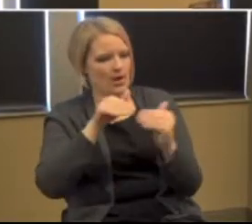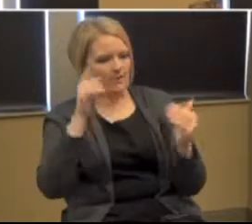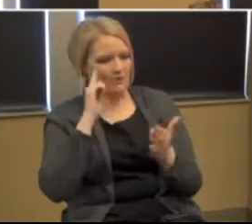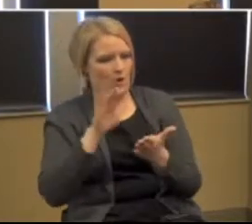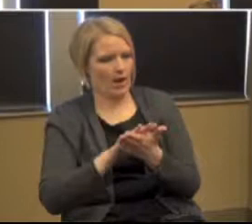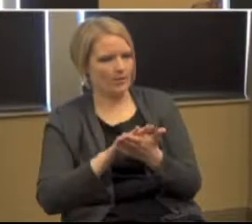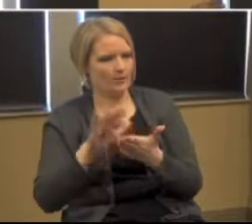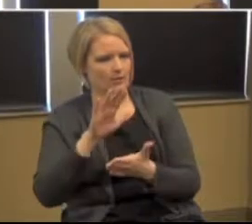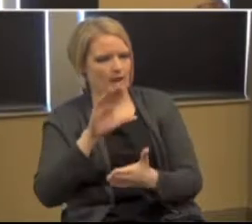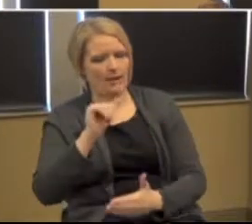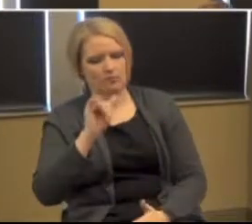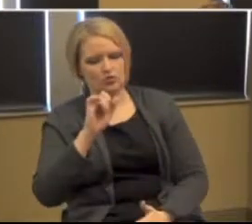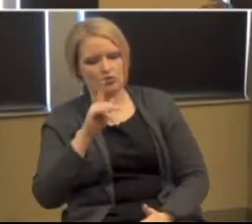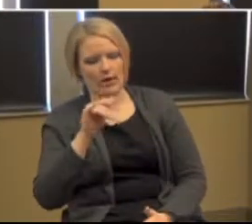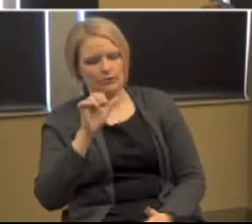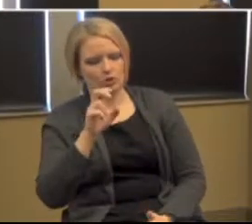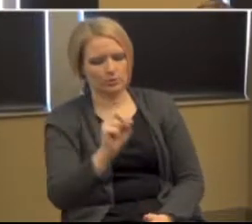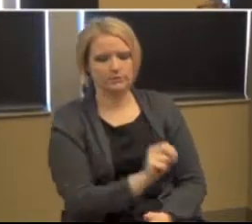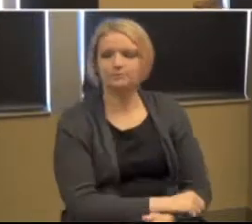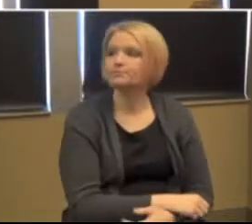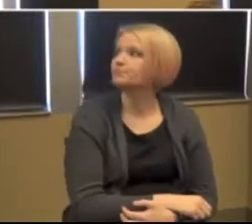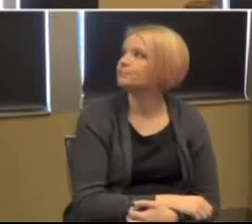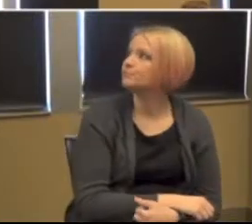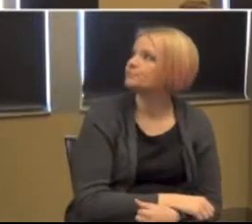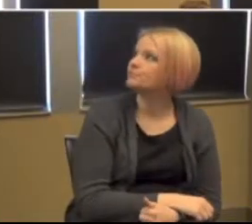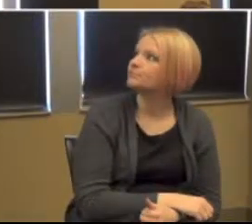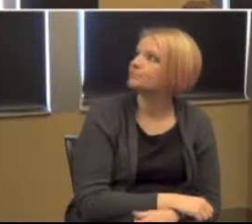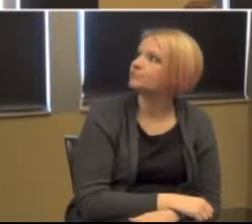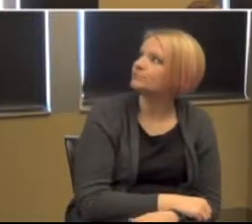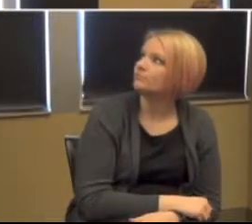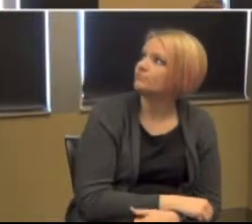Make sense? Yeah? Excellent.